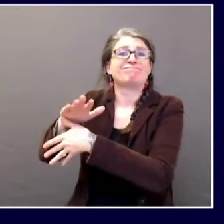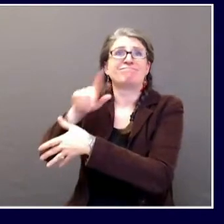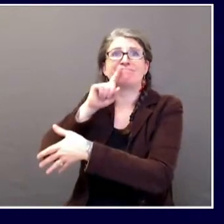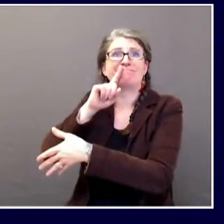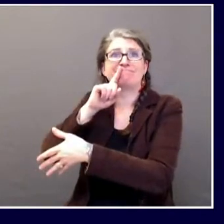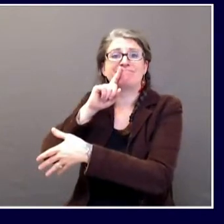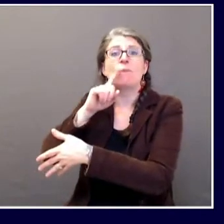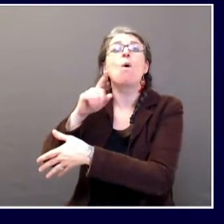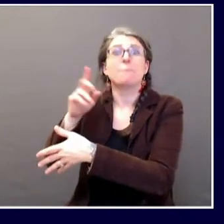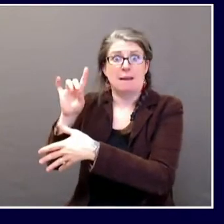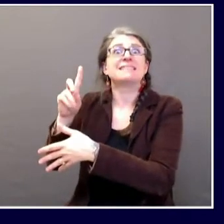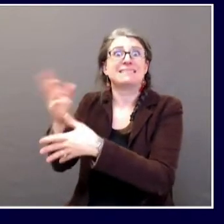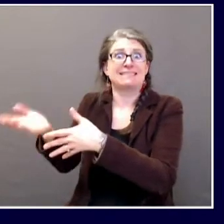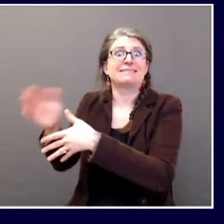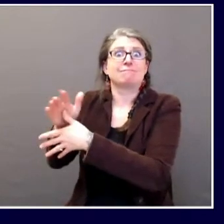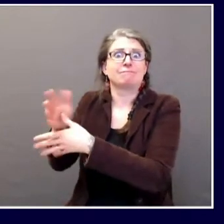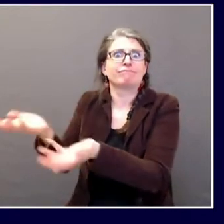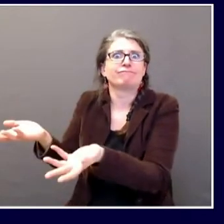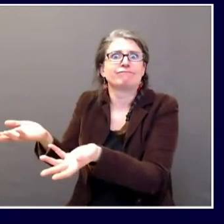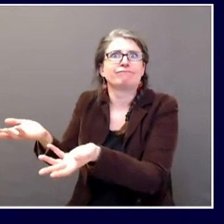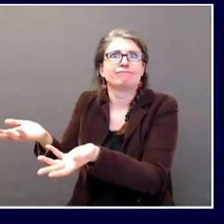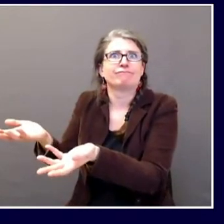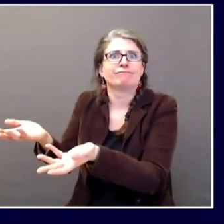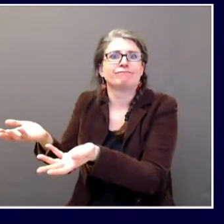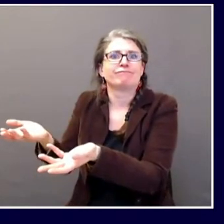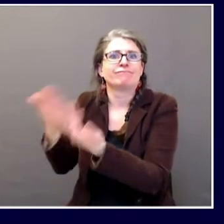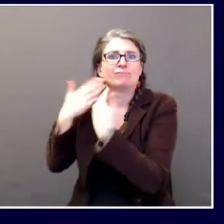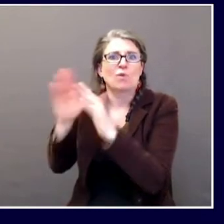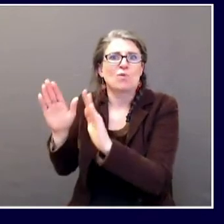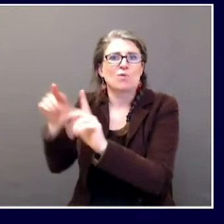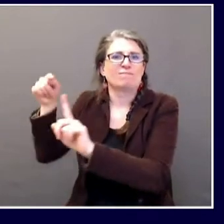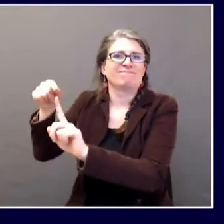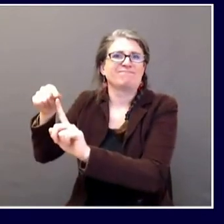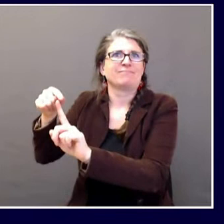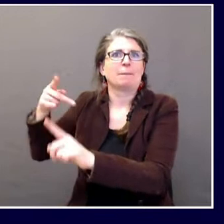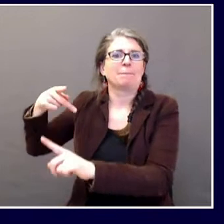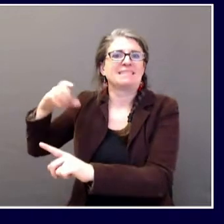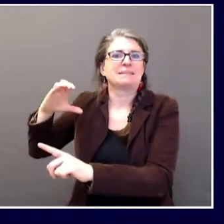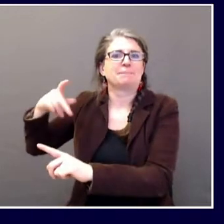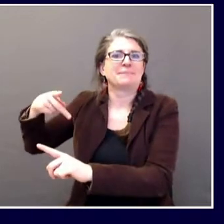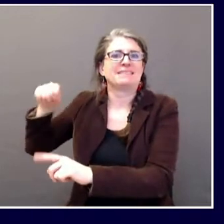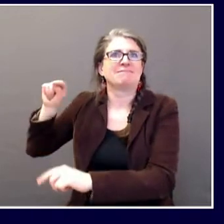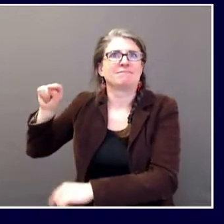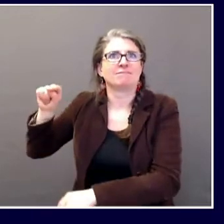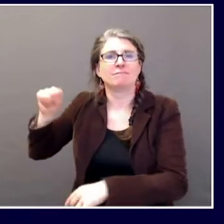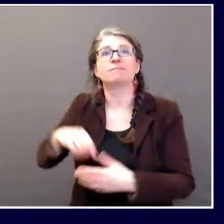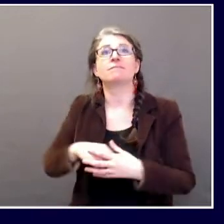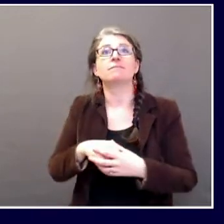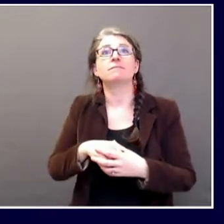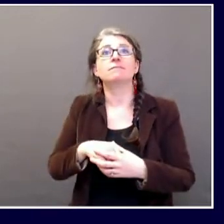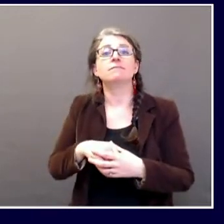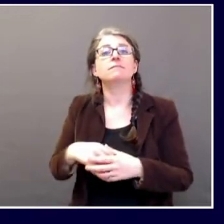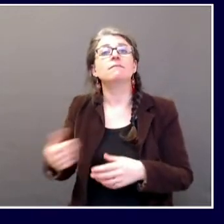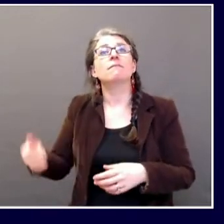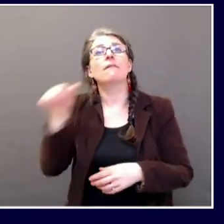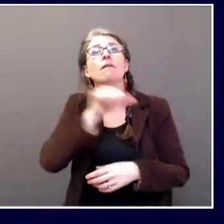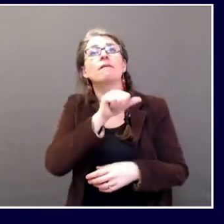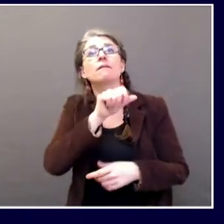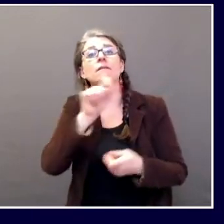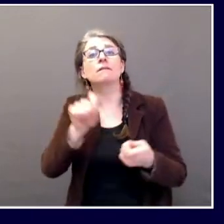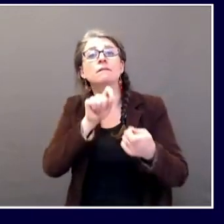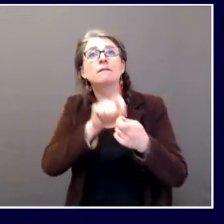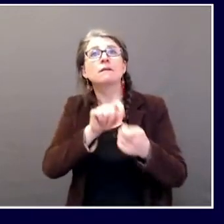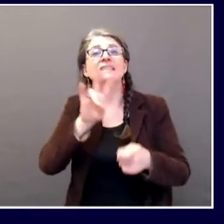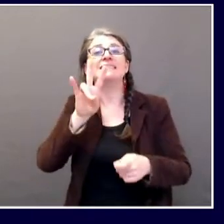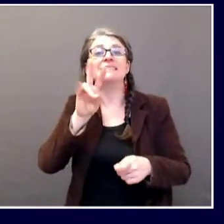priorities. That is what can slow things down at the same time. If we only focus, for example, on those 70 and older with